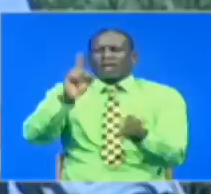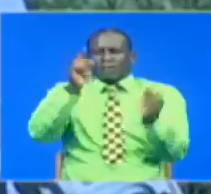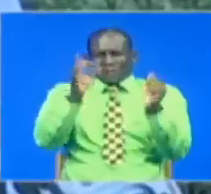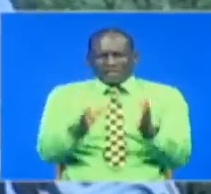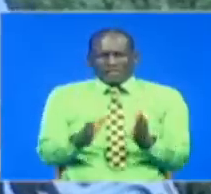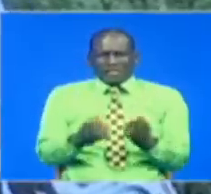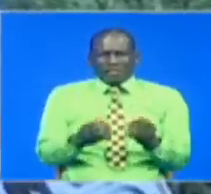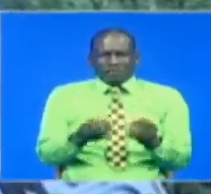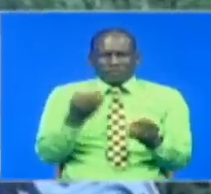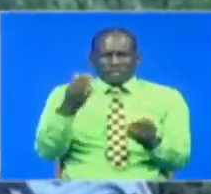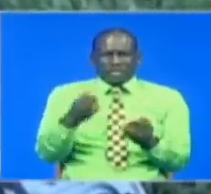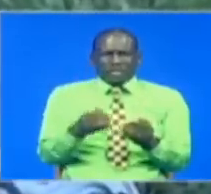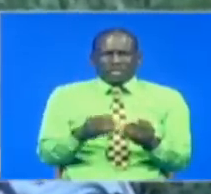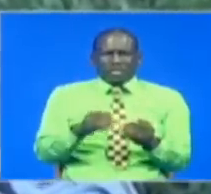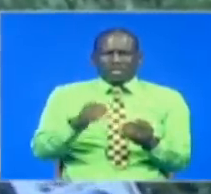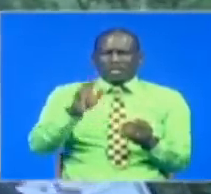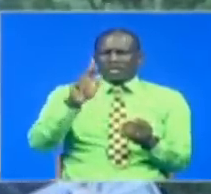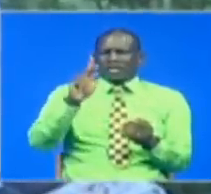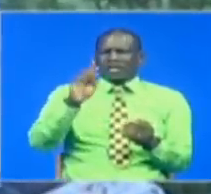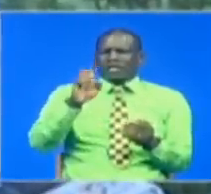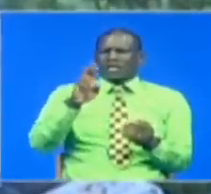came. Charles Kerich